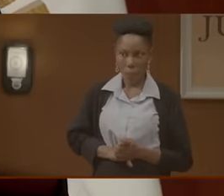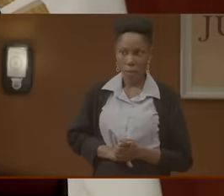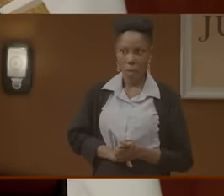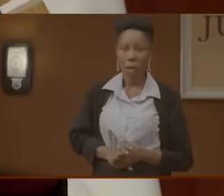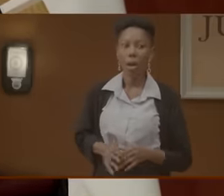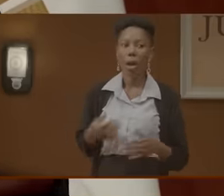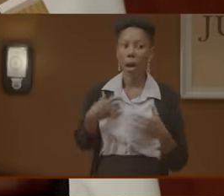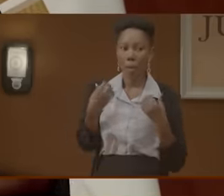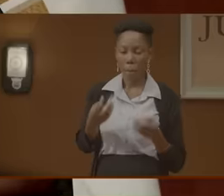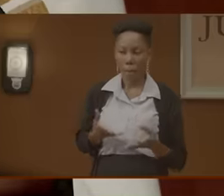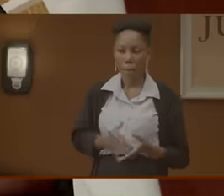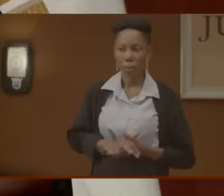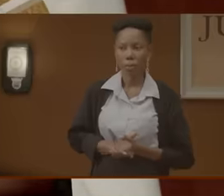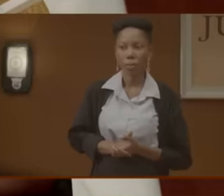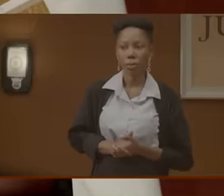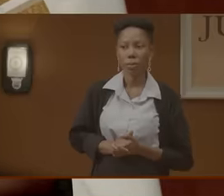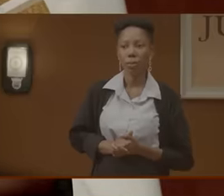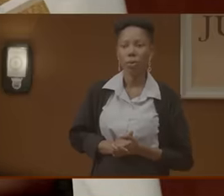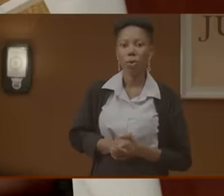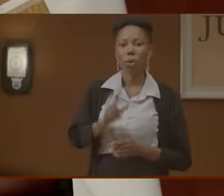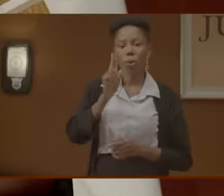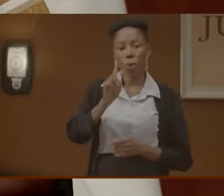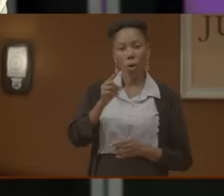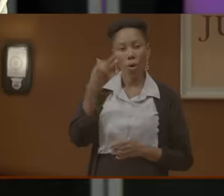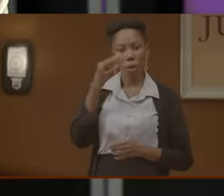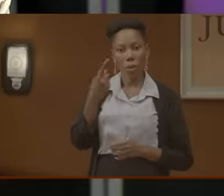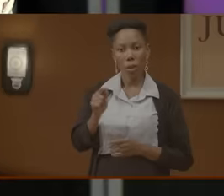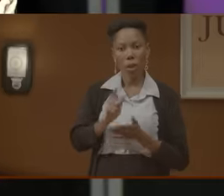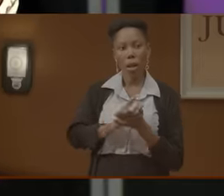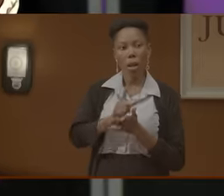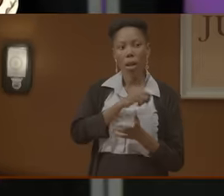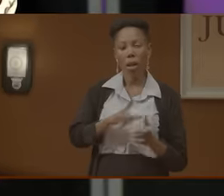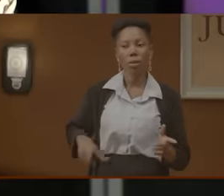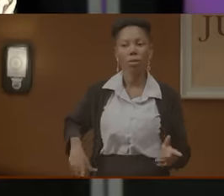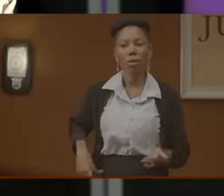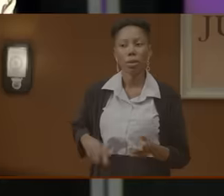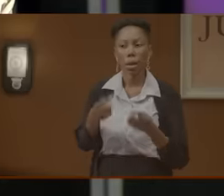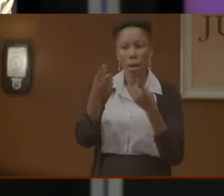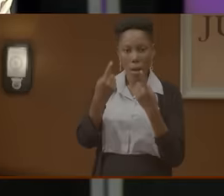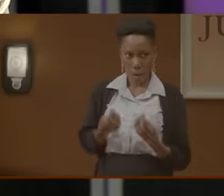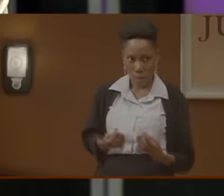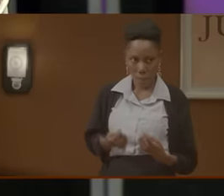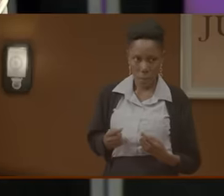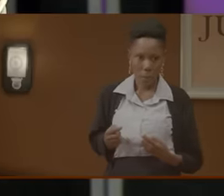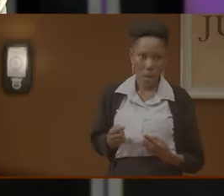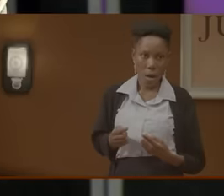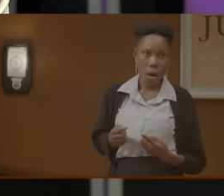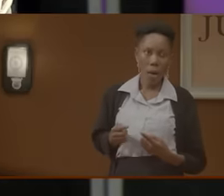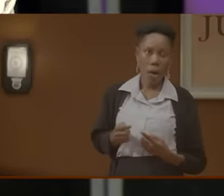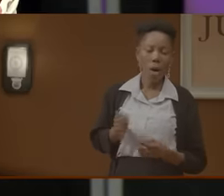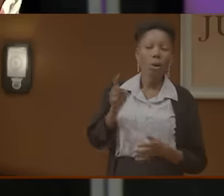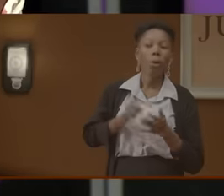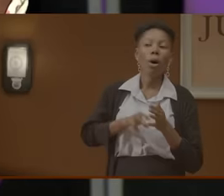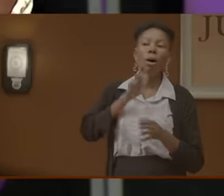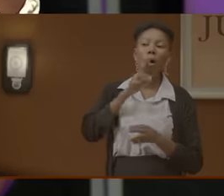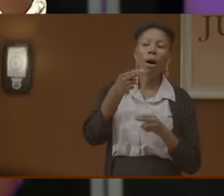are many. Yes. So okay. One of them came to the house. Which one of them? One of the landlady. What's her